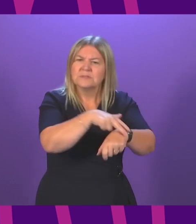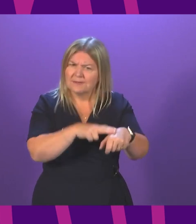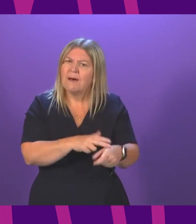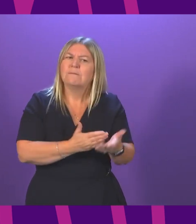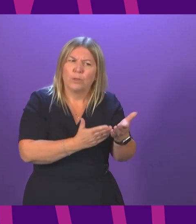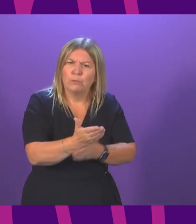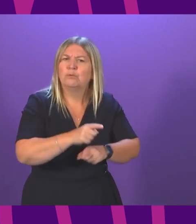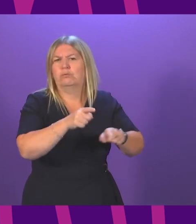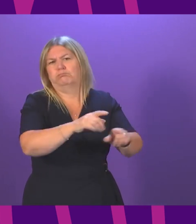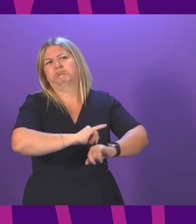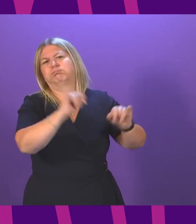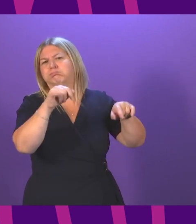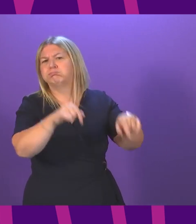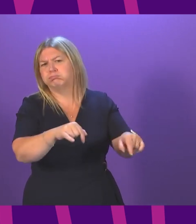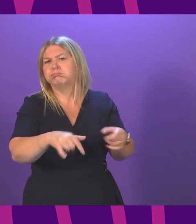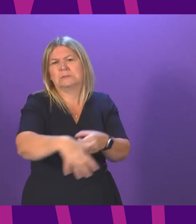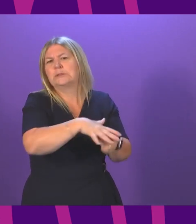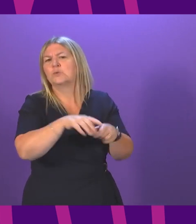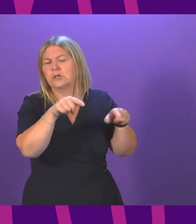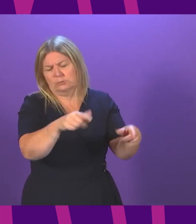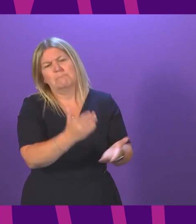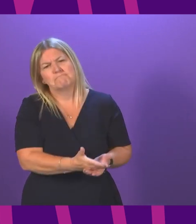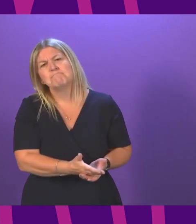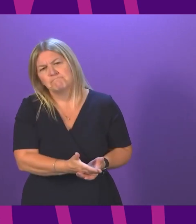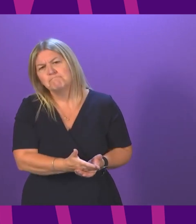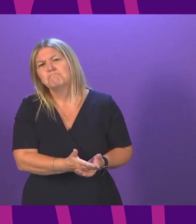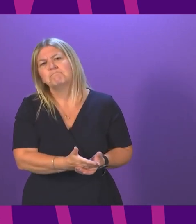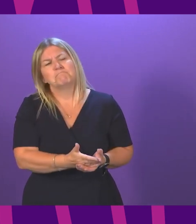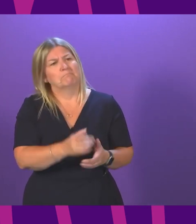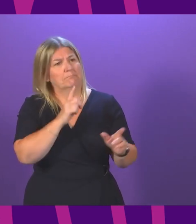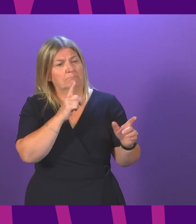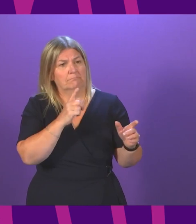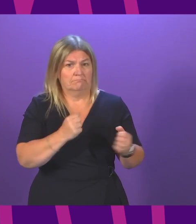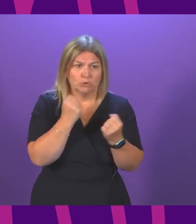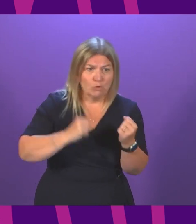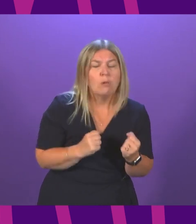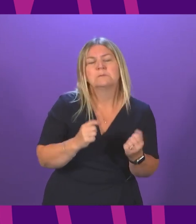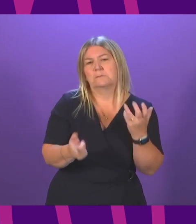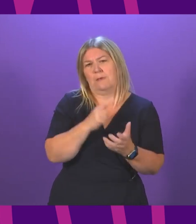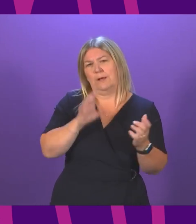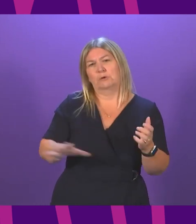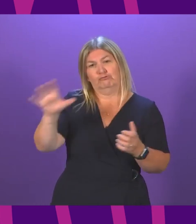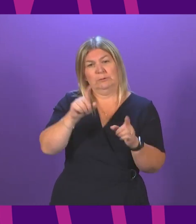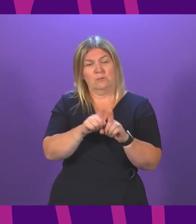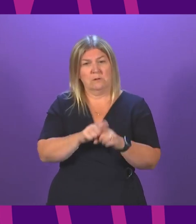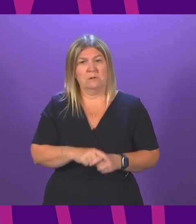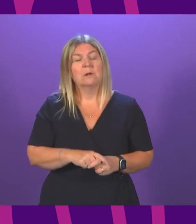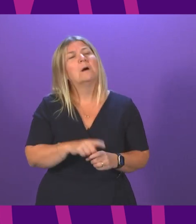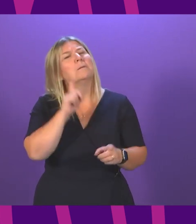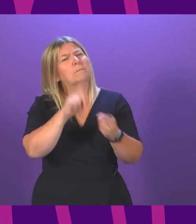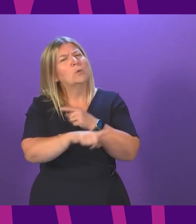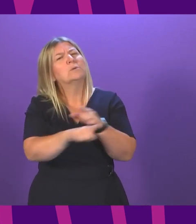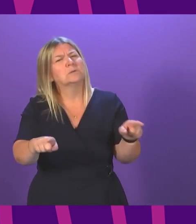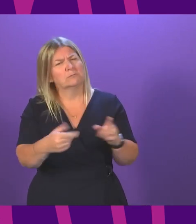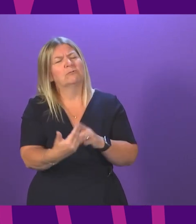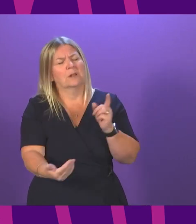what is an extremely challenging situation for countries across the world. Most people, I think, recognise that we are in